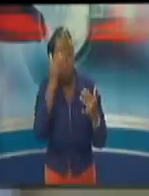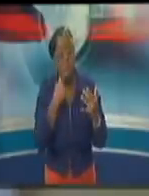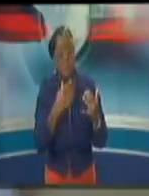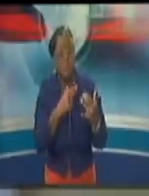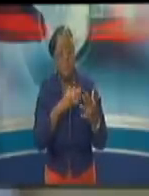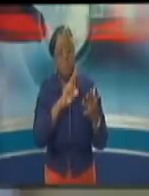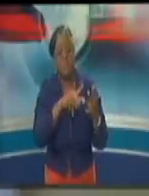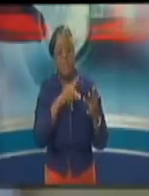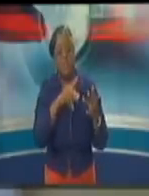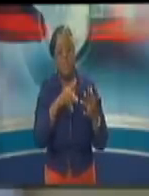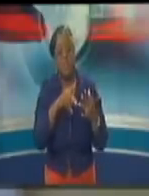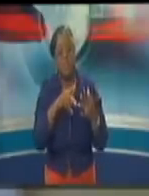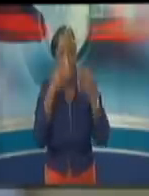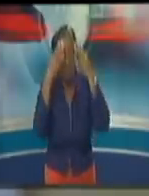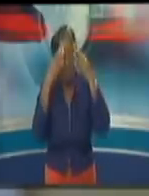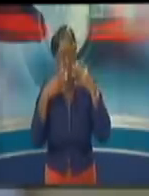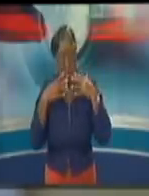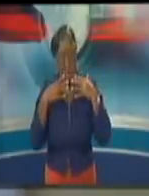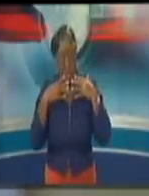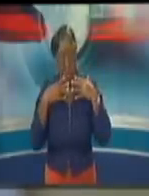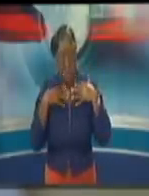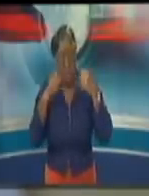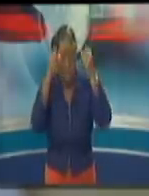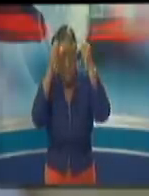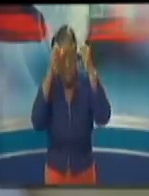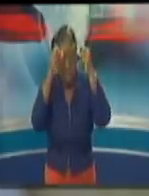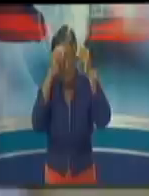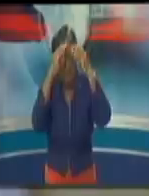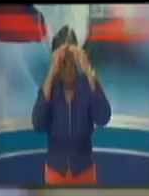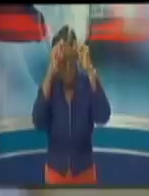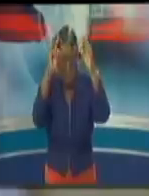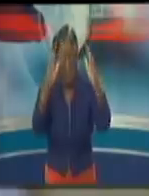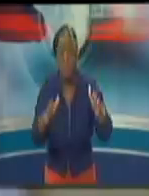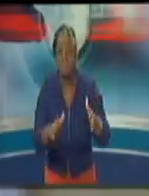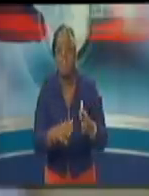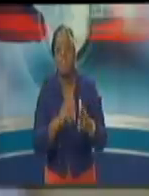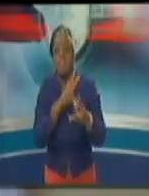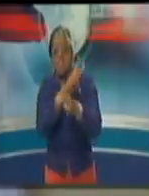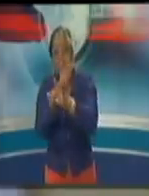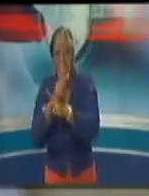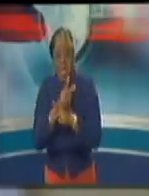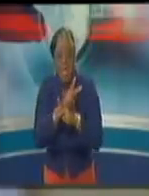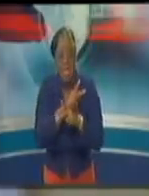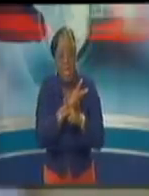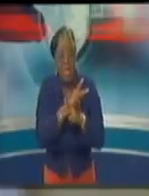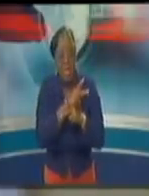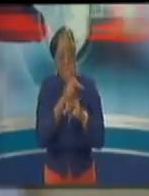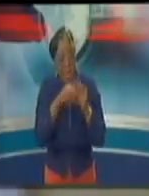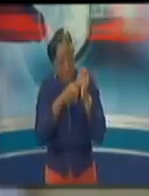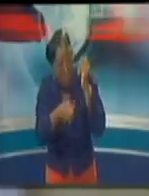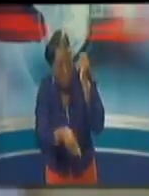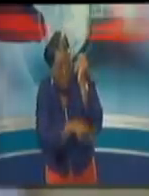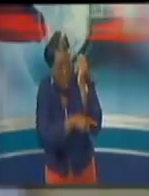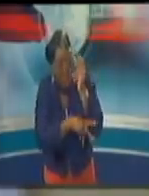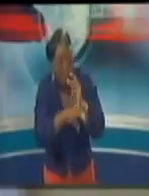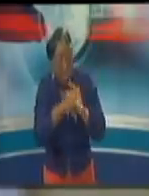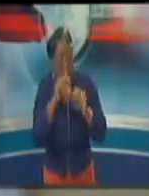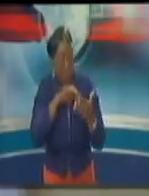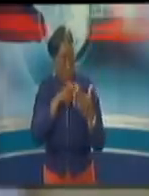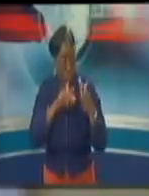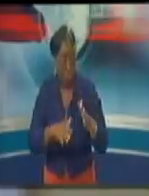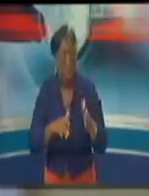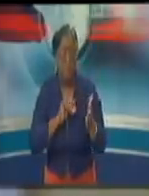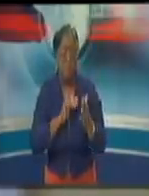Minister Deyalsingh, you had discussed care packages earlier this week for students abroad. I noted that quite a lot of these students,